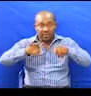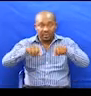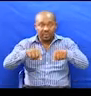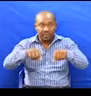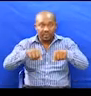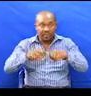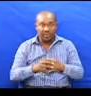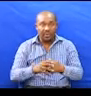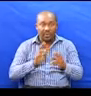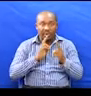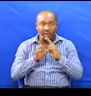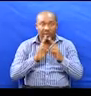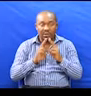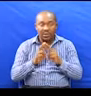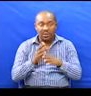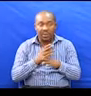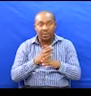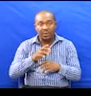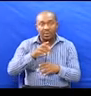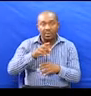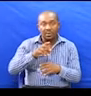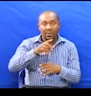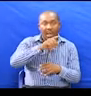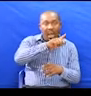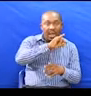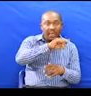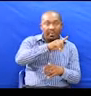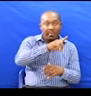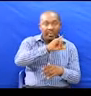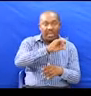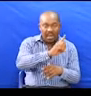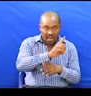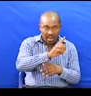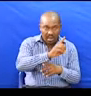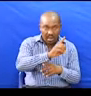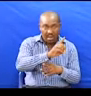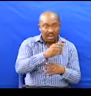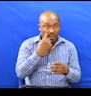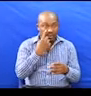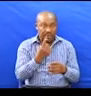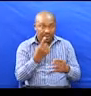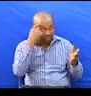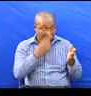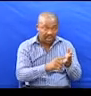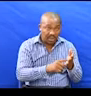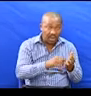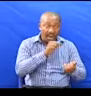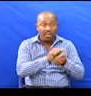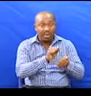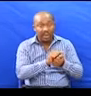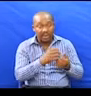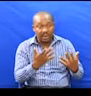Today, we've discussed about lipids. We saw the meaning of lipid, that is first. Properties of lipids. and the function of